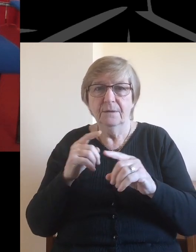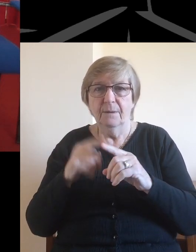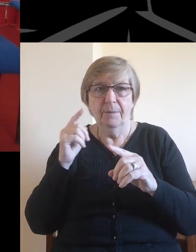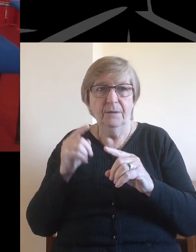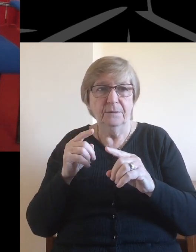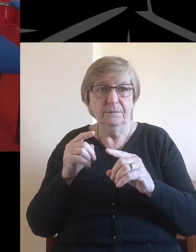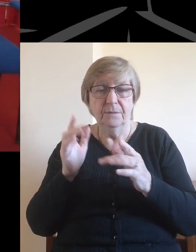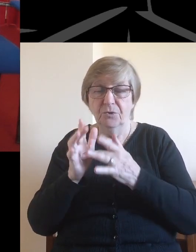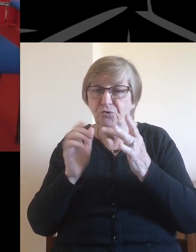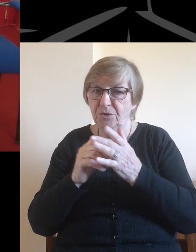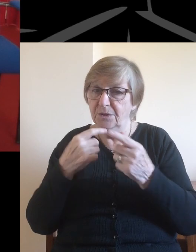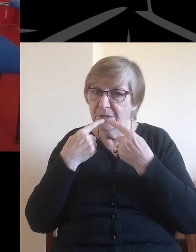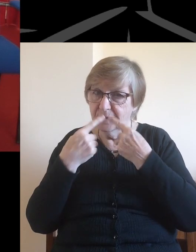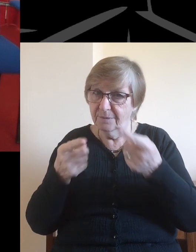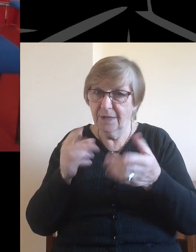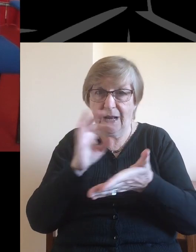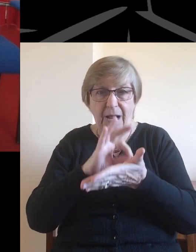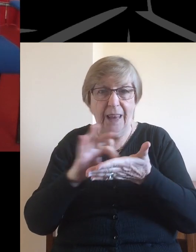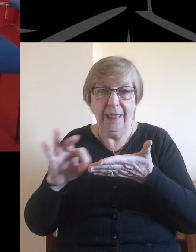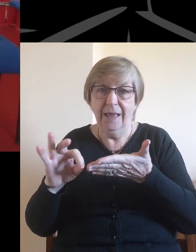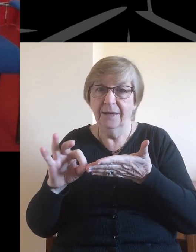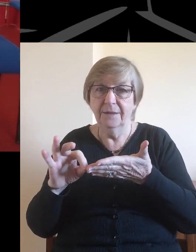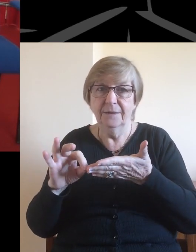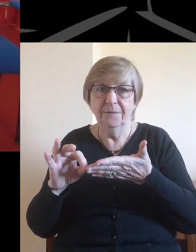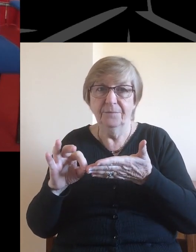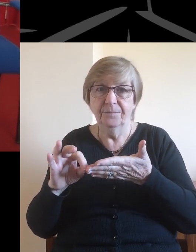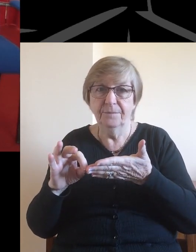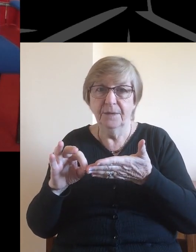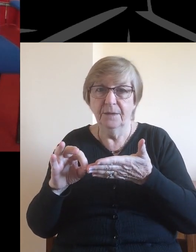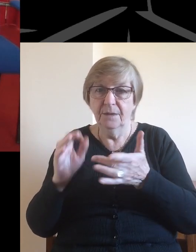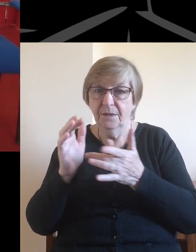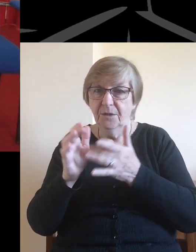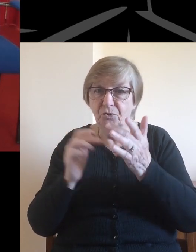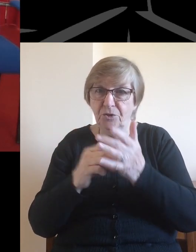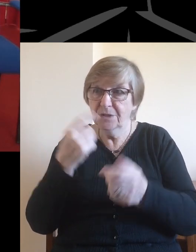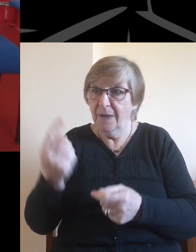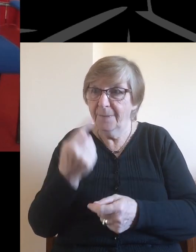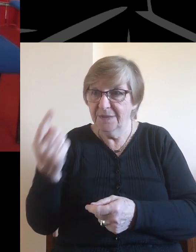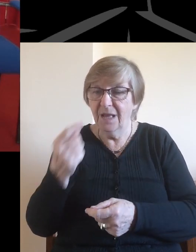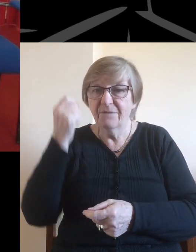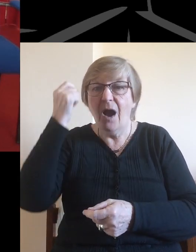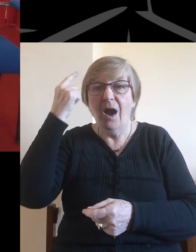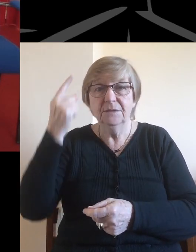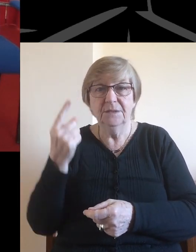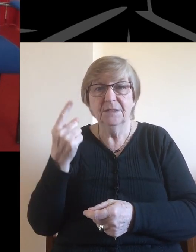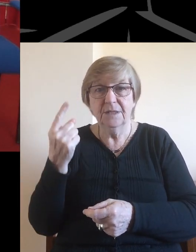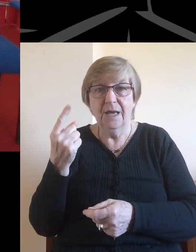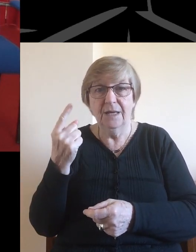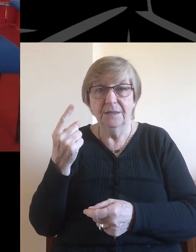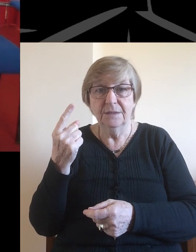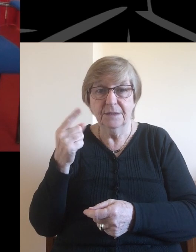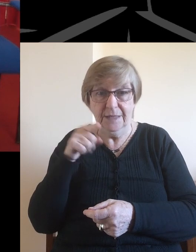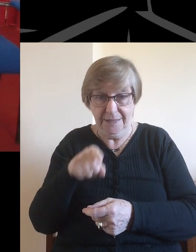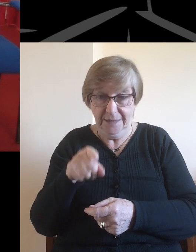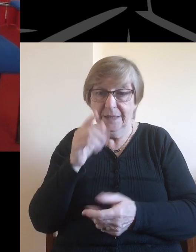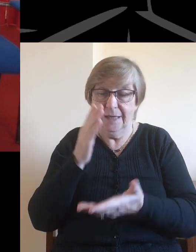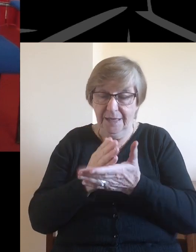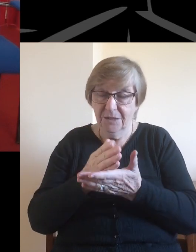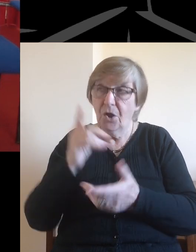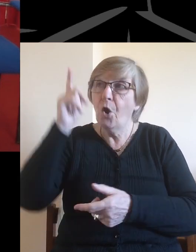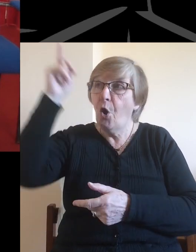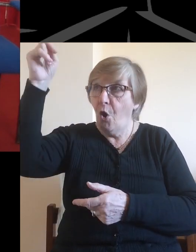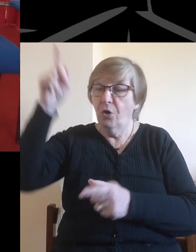But he's making it clear that he himself understands that this is God, he is God come in the